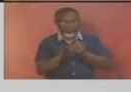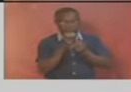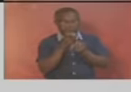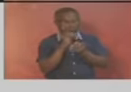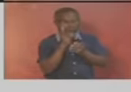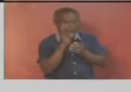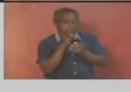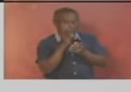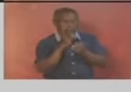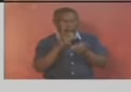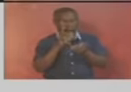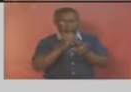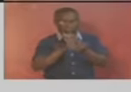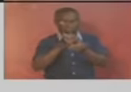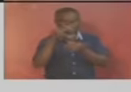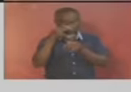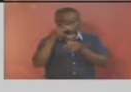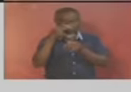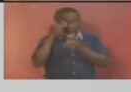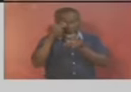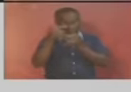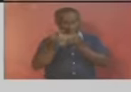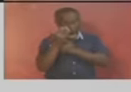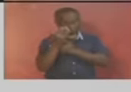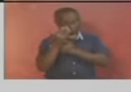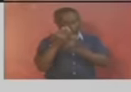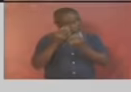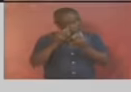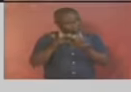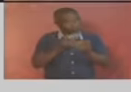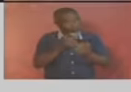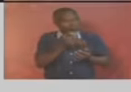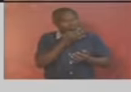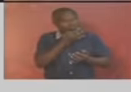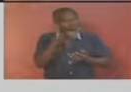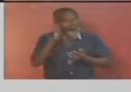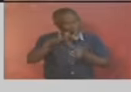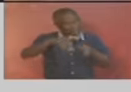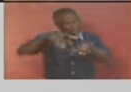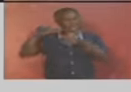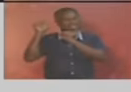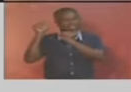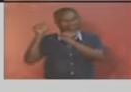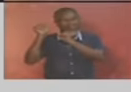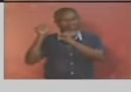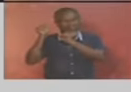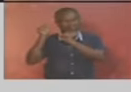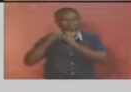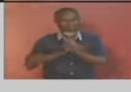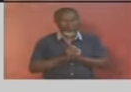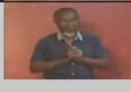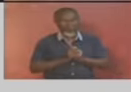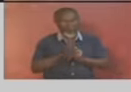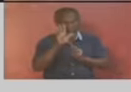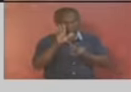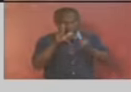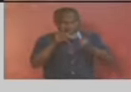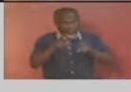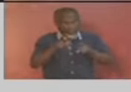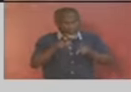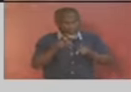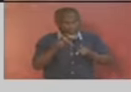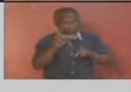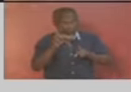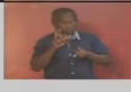persons should be discharged within the next day or 2. With regards to our step-down, 5 persons, all of those persons are at the UA